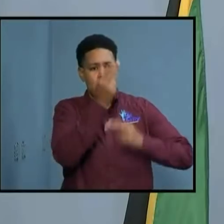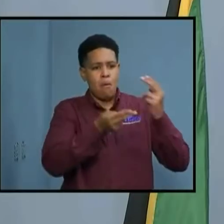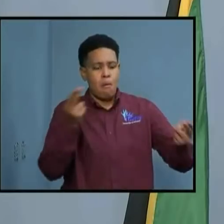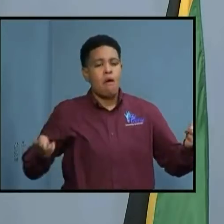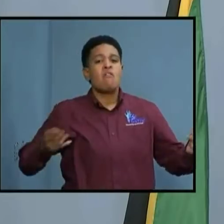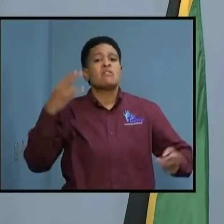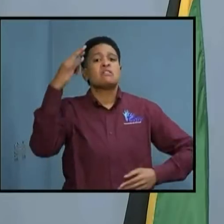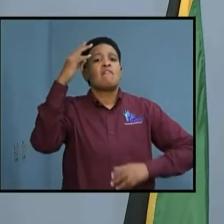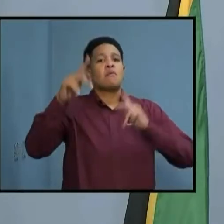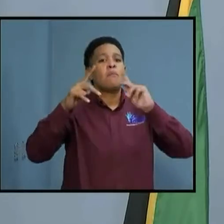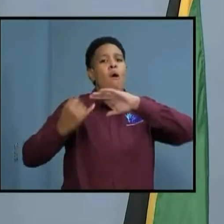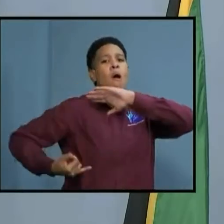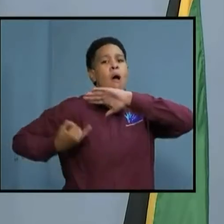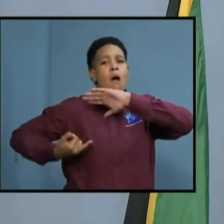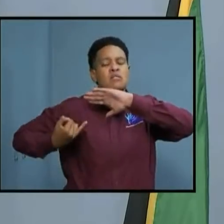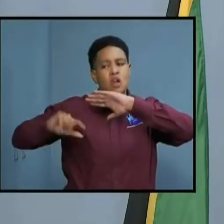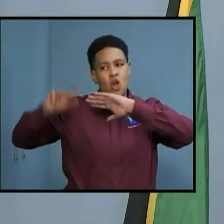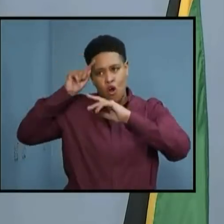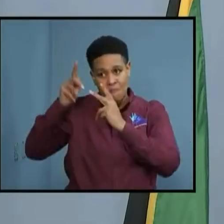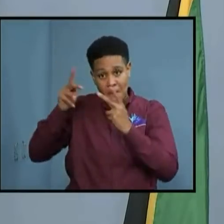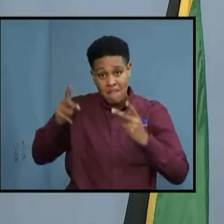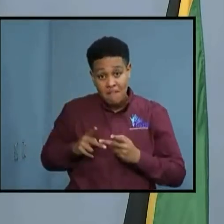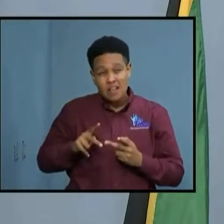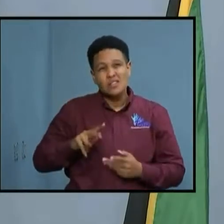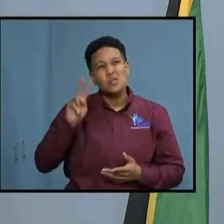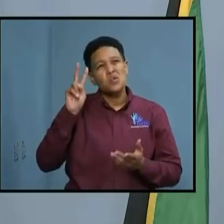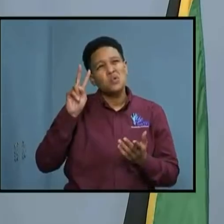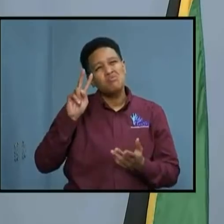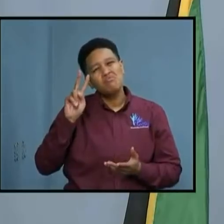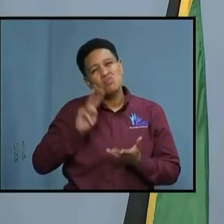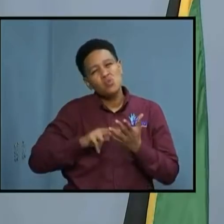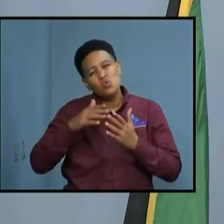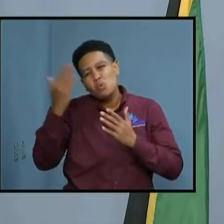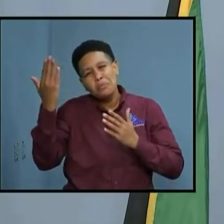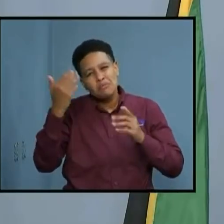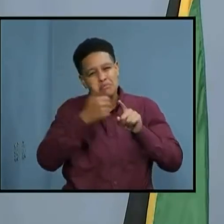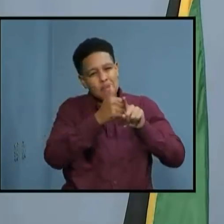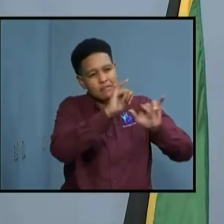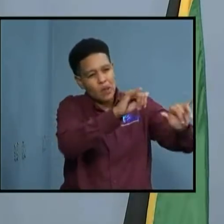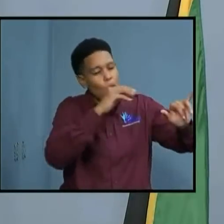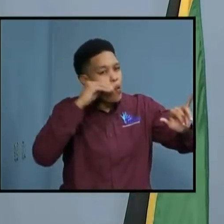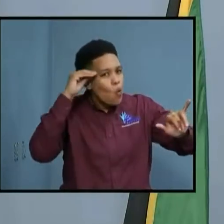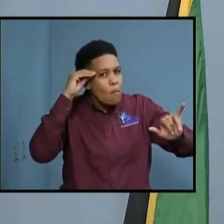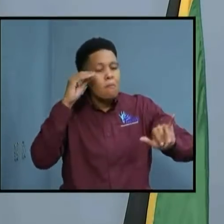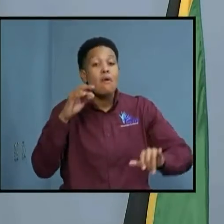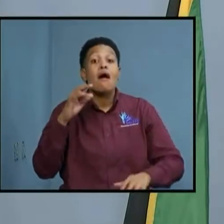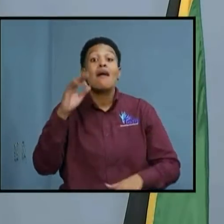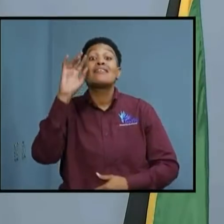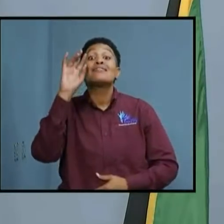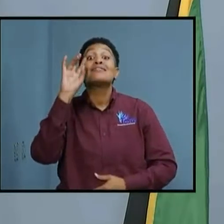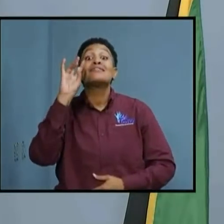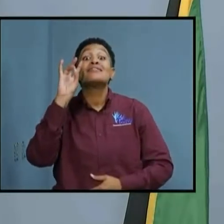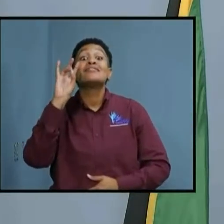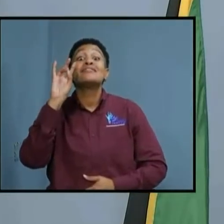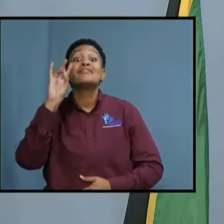at home, and 7 quarantined in a government facility. We also have